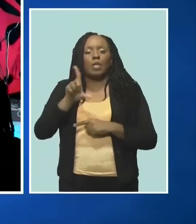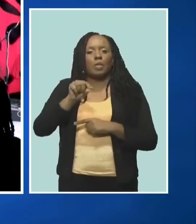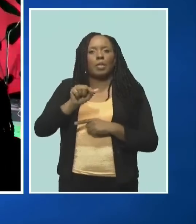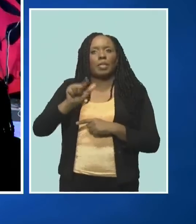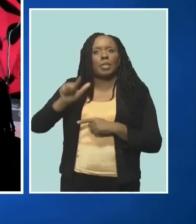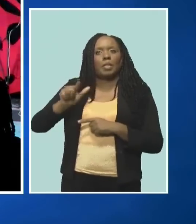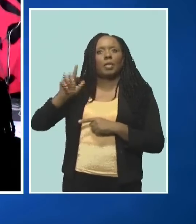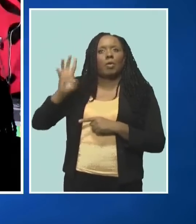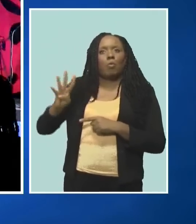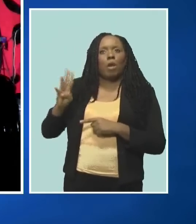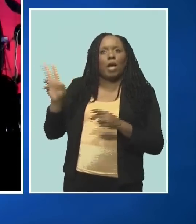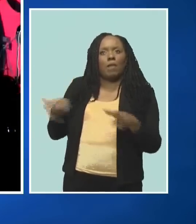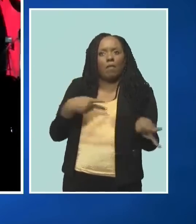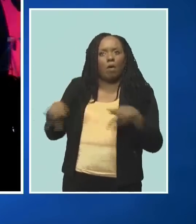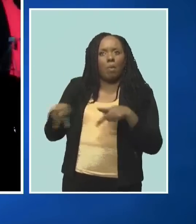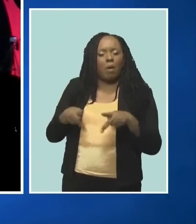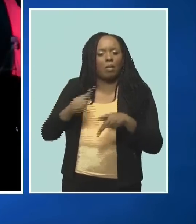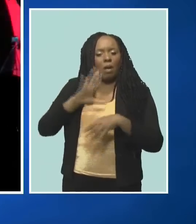Heart of the Party.